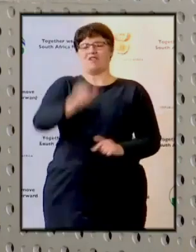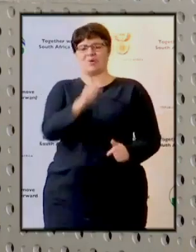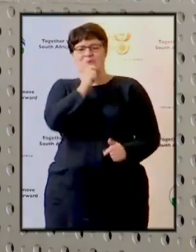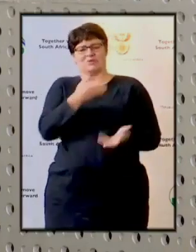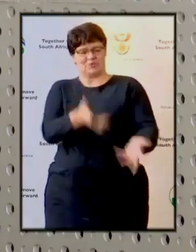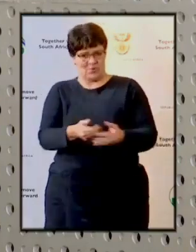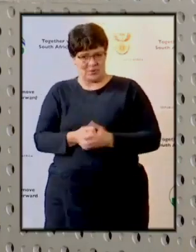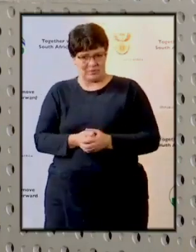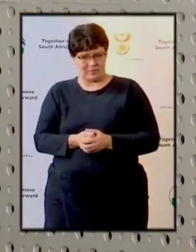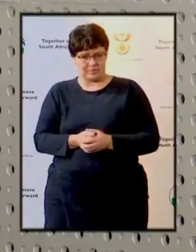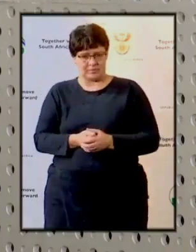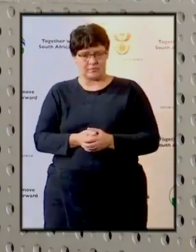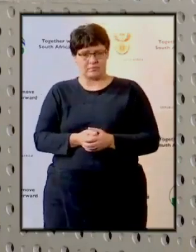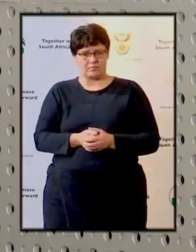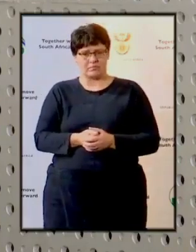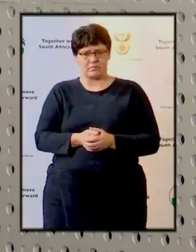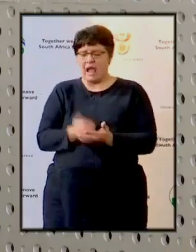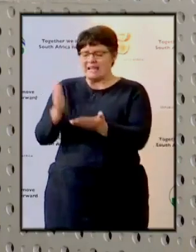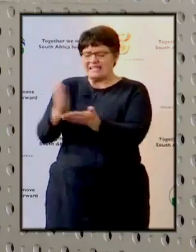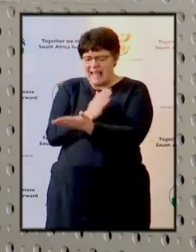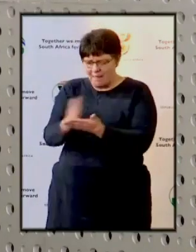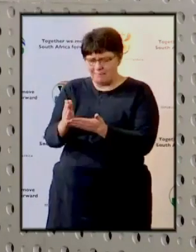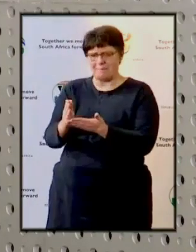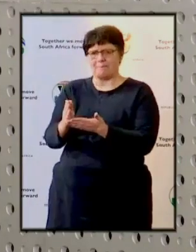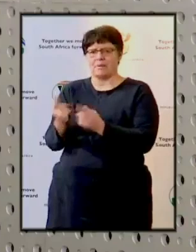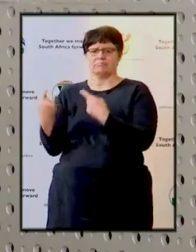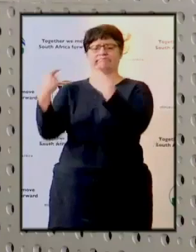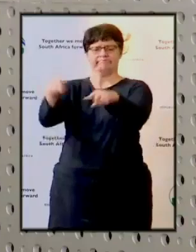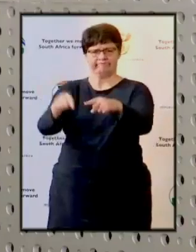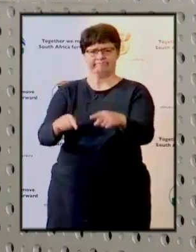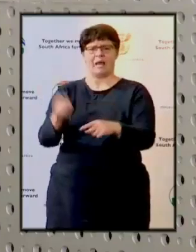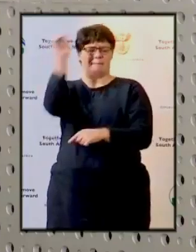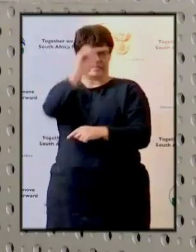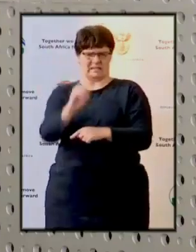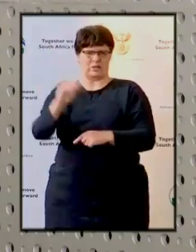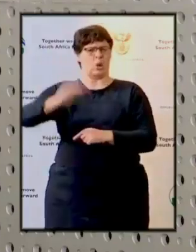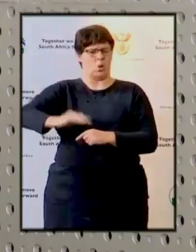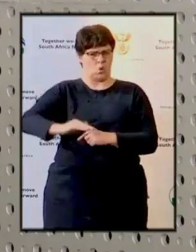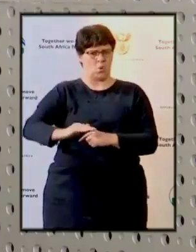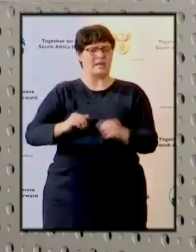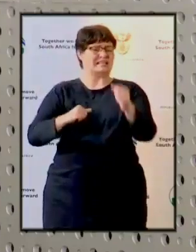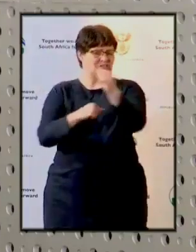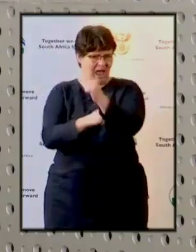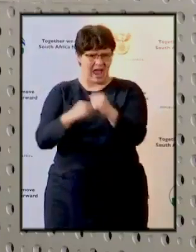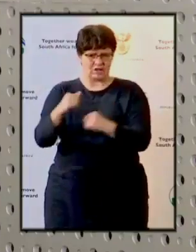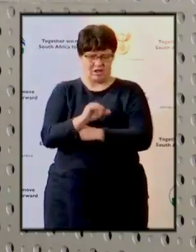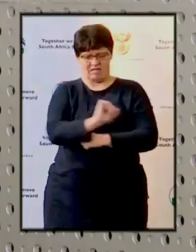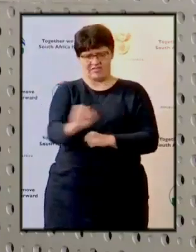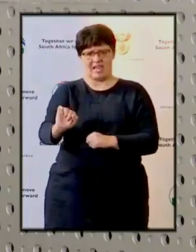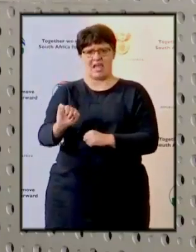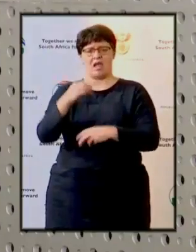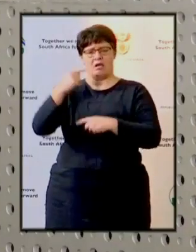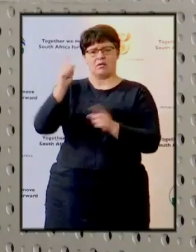may only have a percentage of workers at work, companies should structure their work